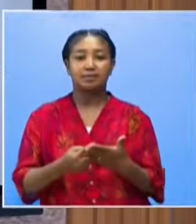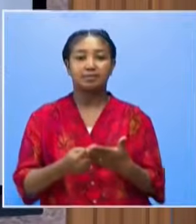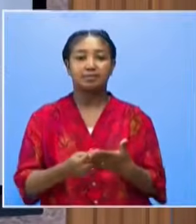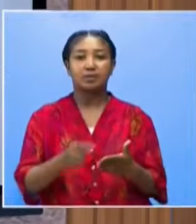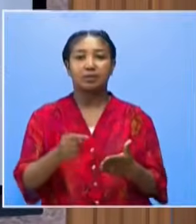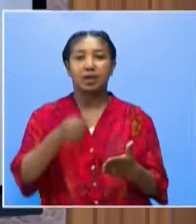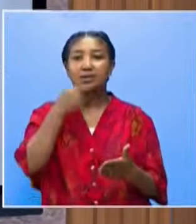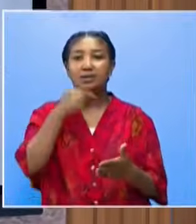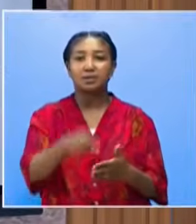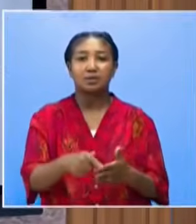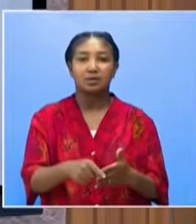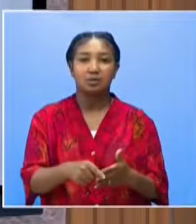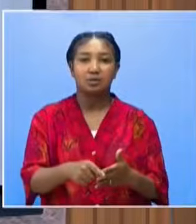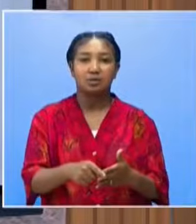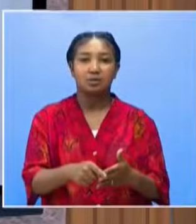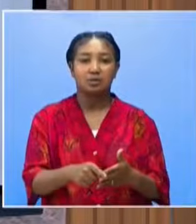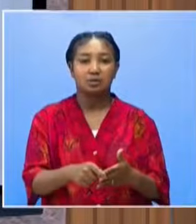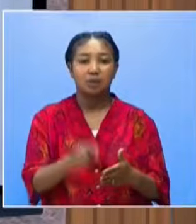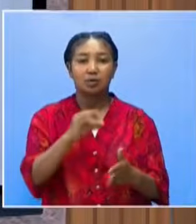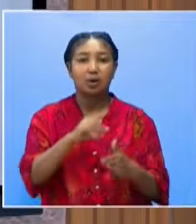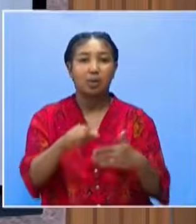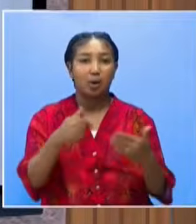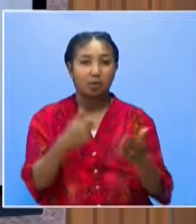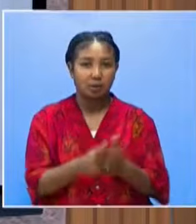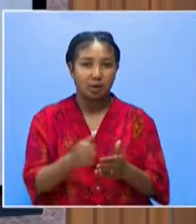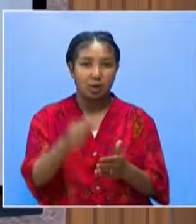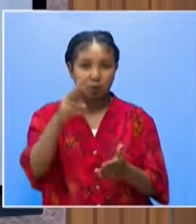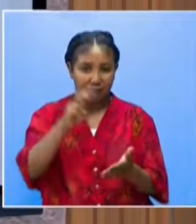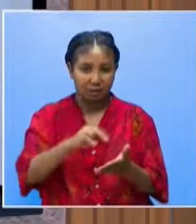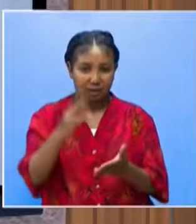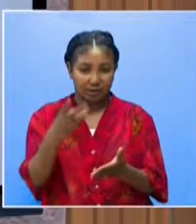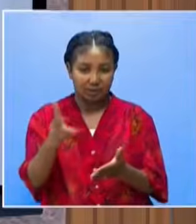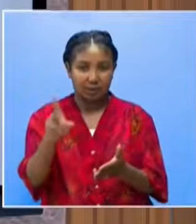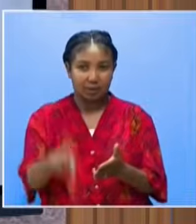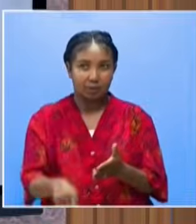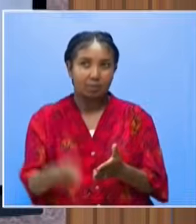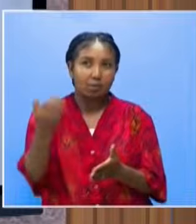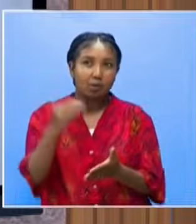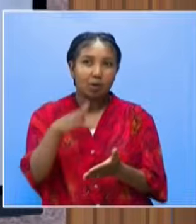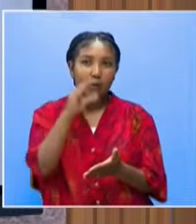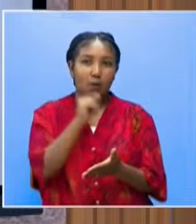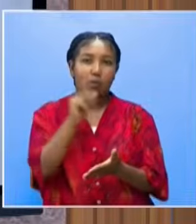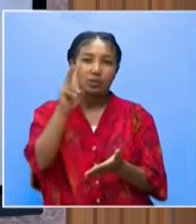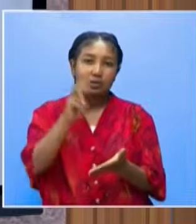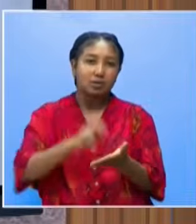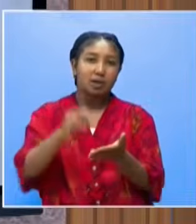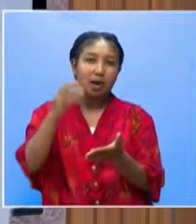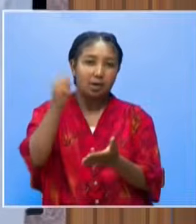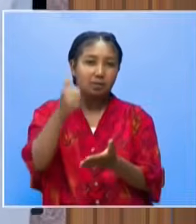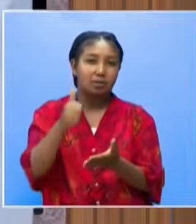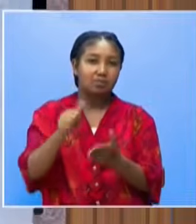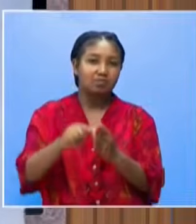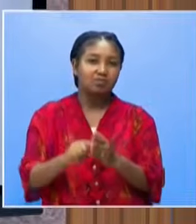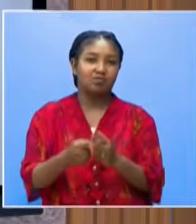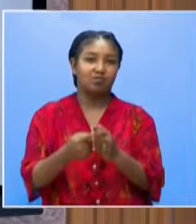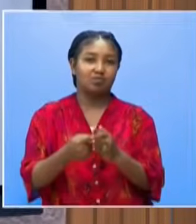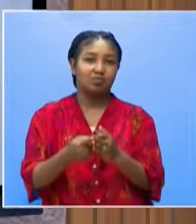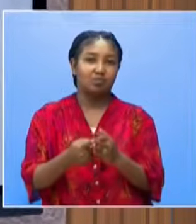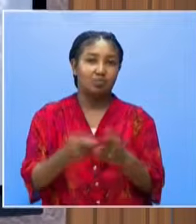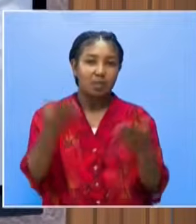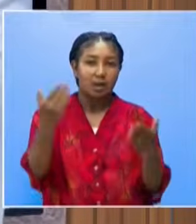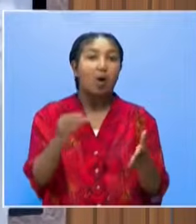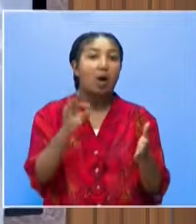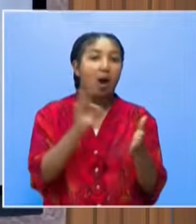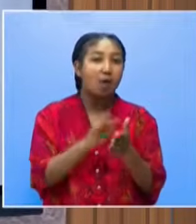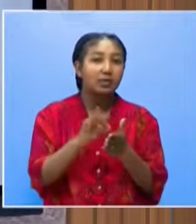I stood here. Then I'm talking about something which started in 2010. Then we can count it.